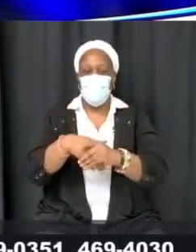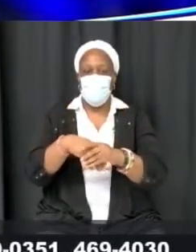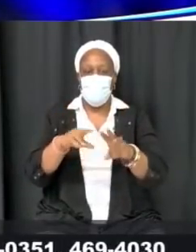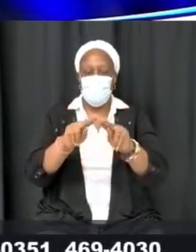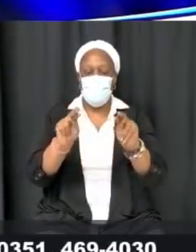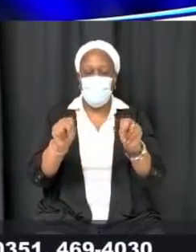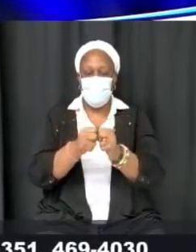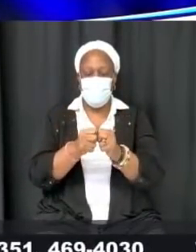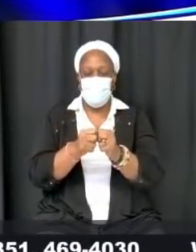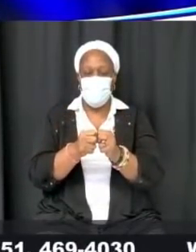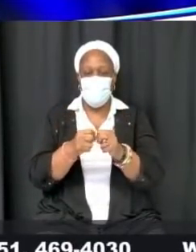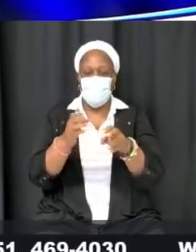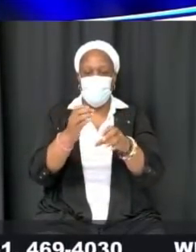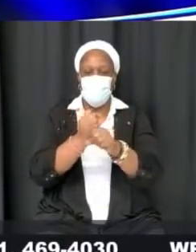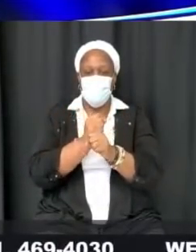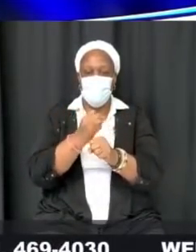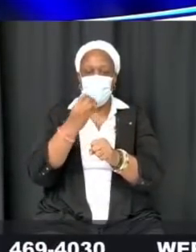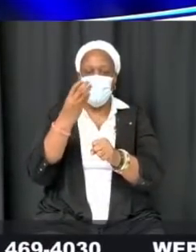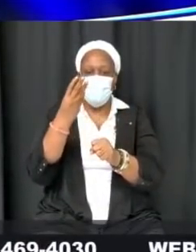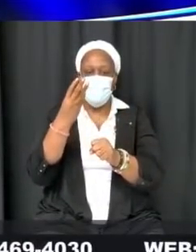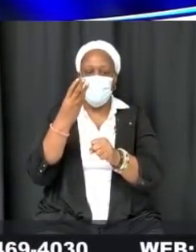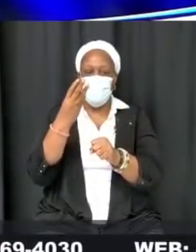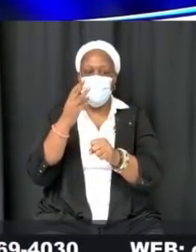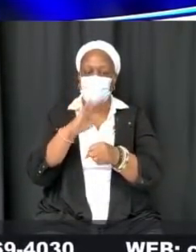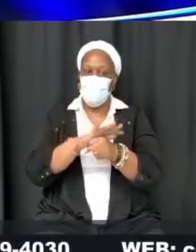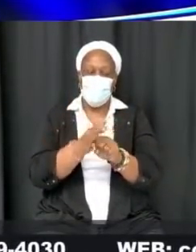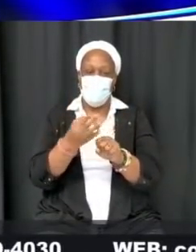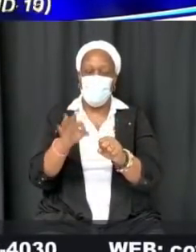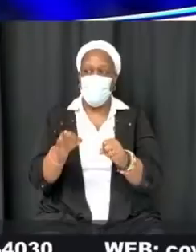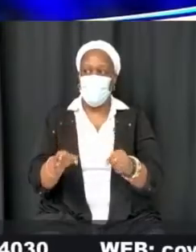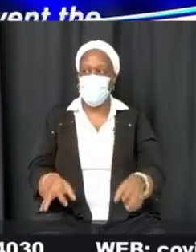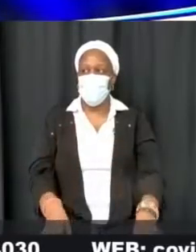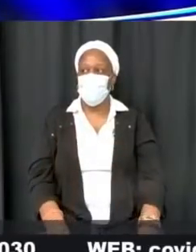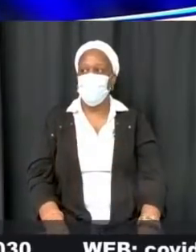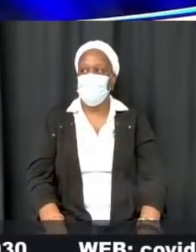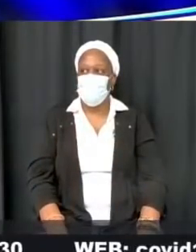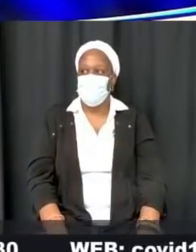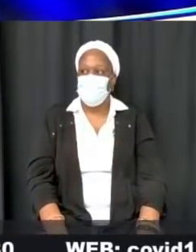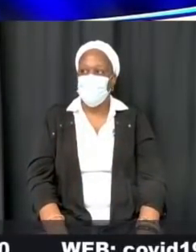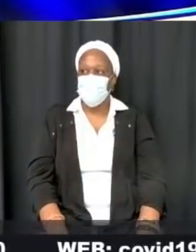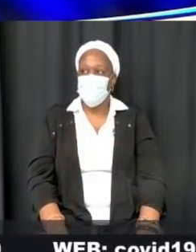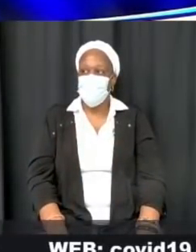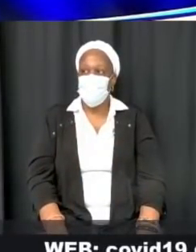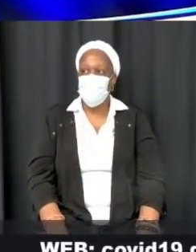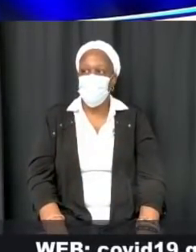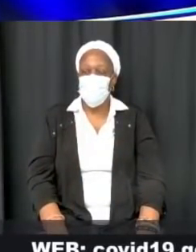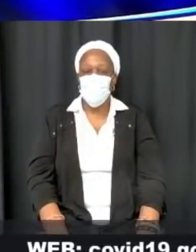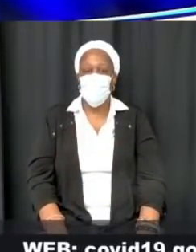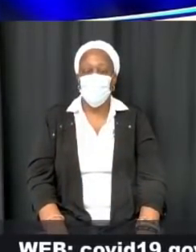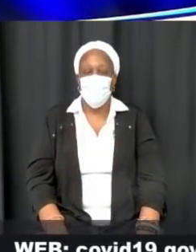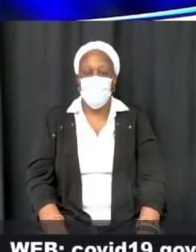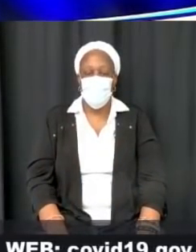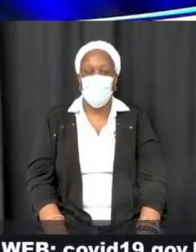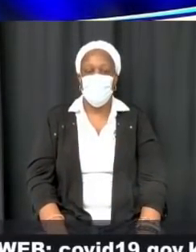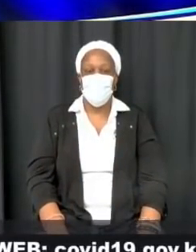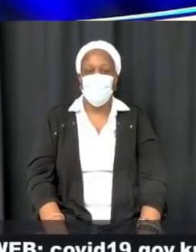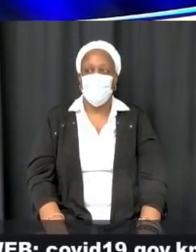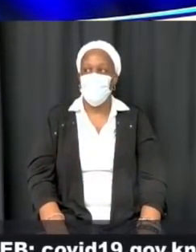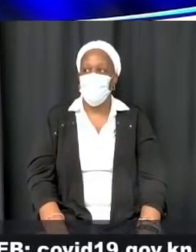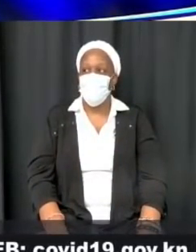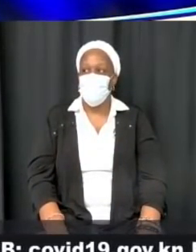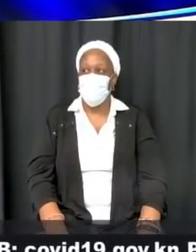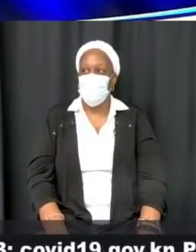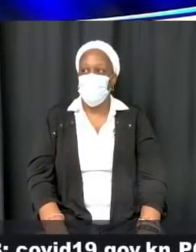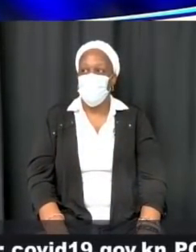The information that we gave was that these cases had no history of travel. Same cases in